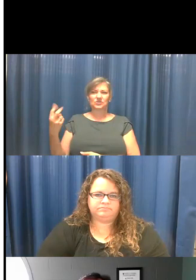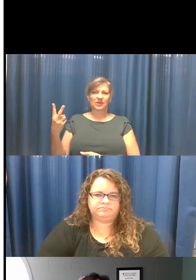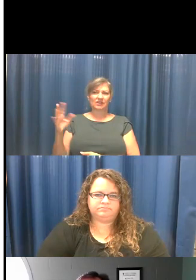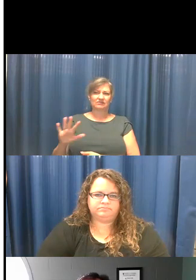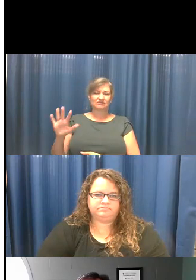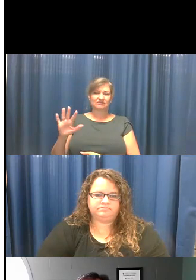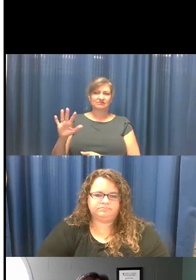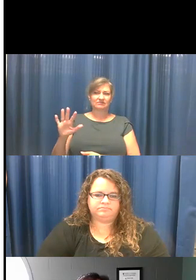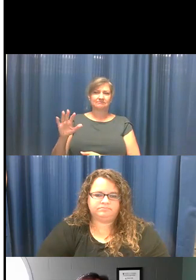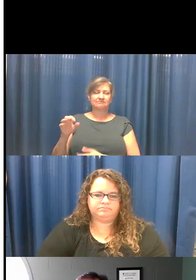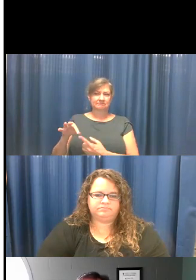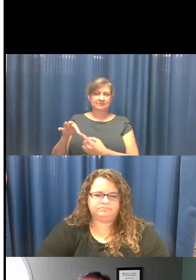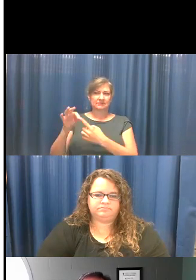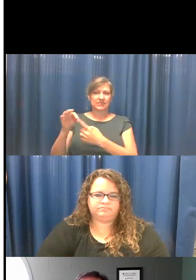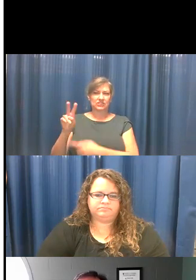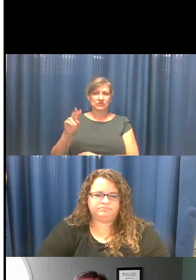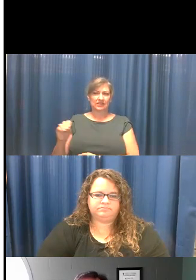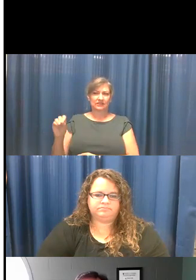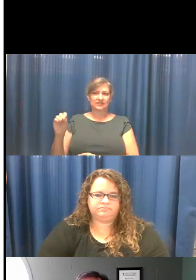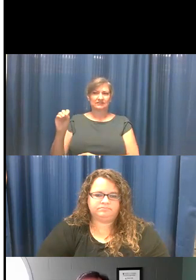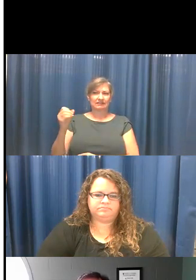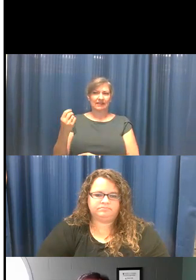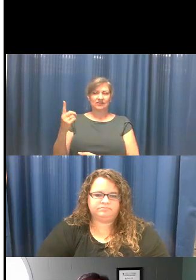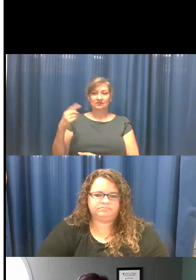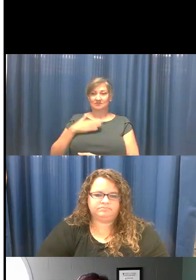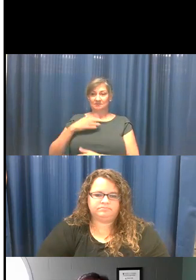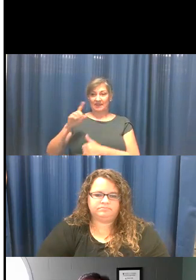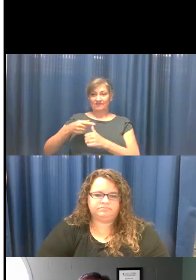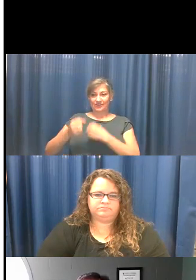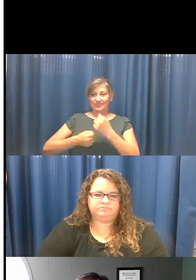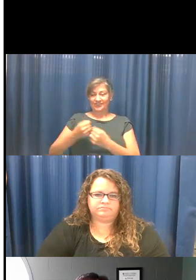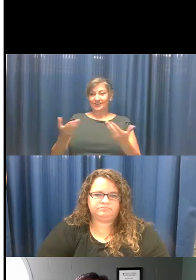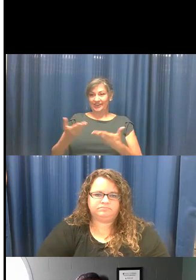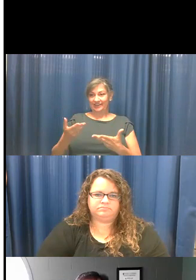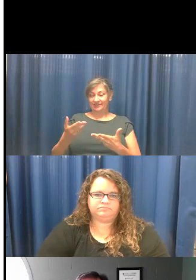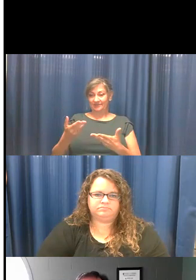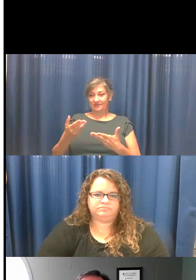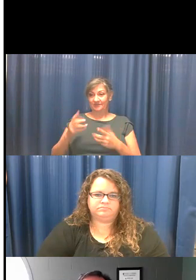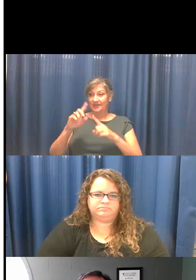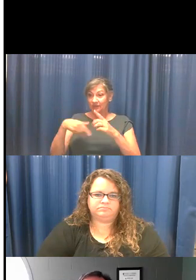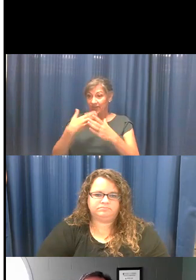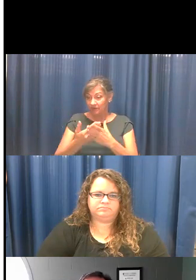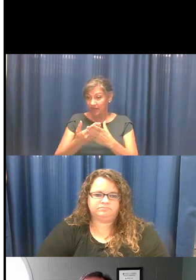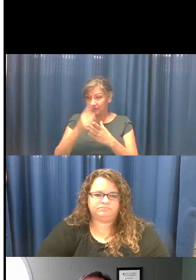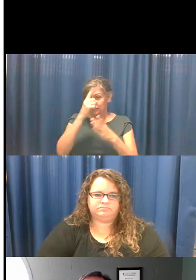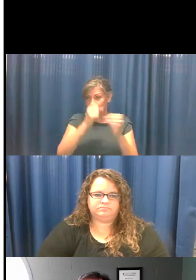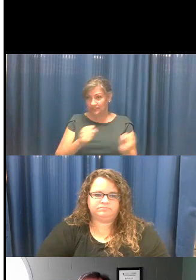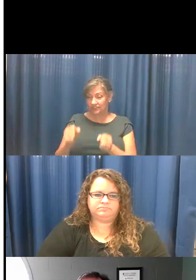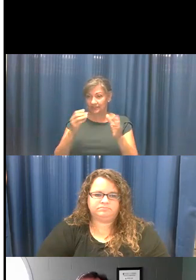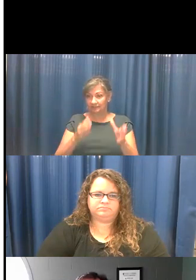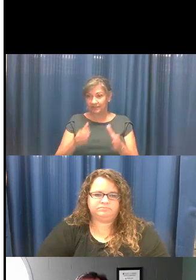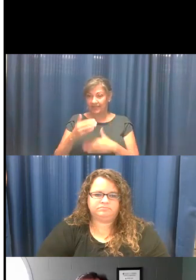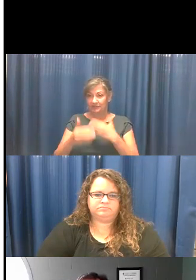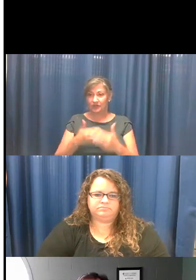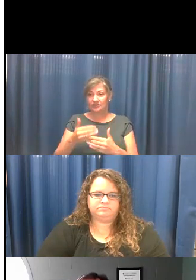especially 2011, it was my first year at Pikes Peak. And when I got here, a strategic planning process was